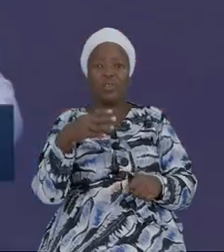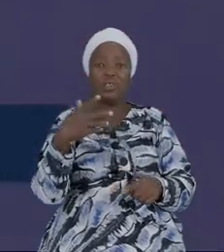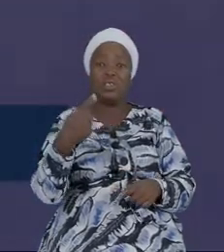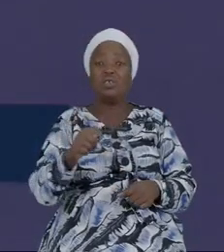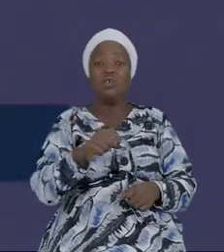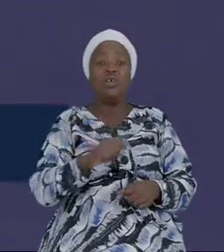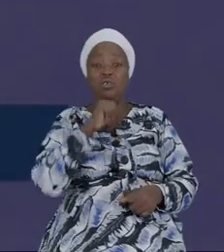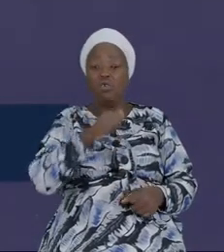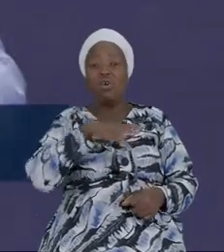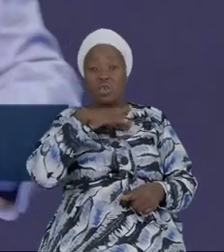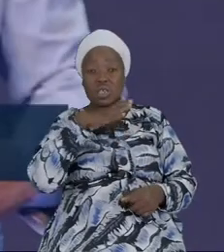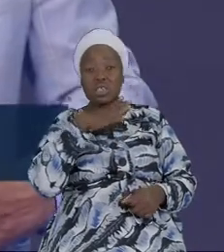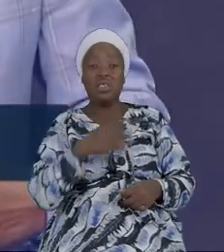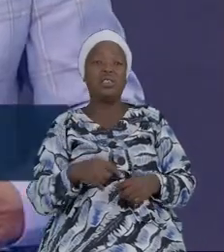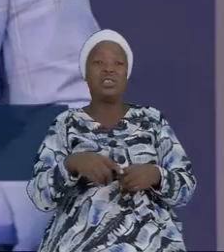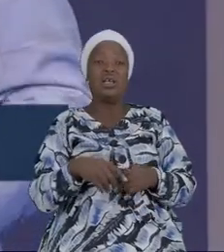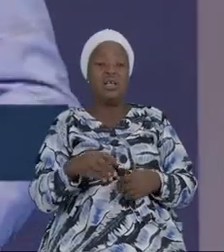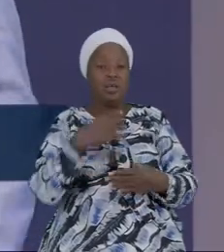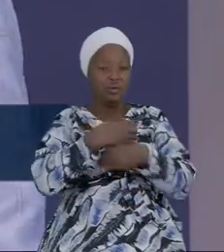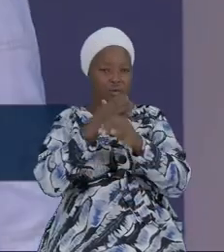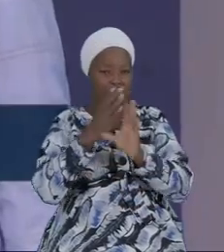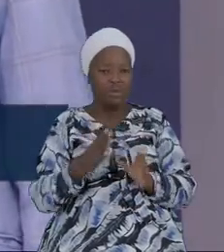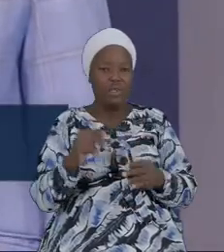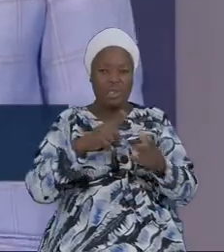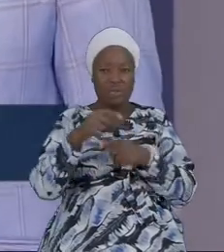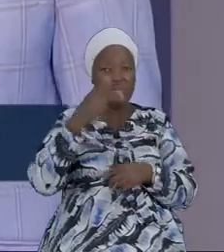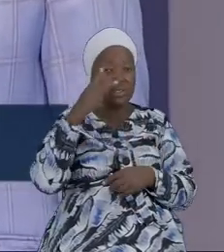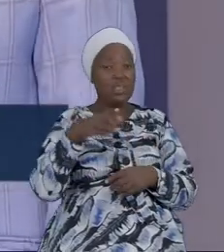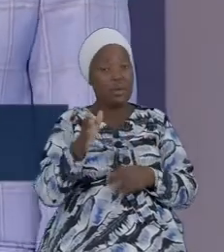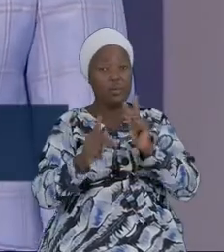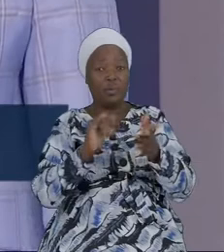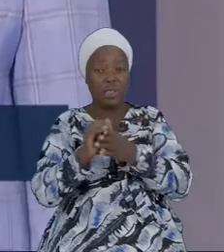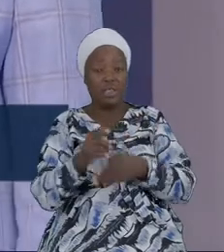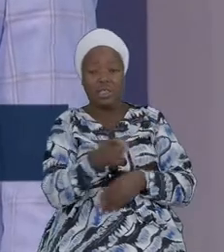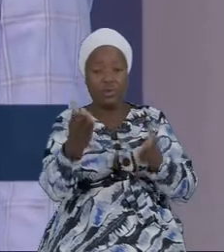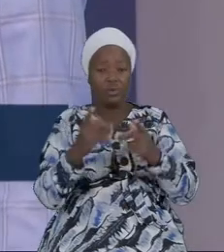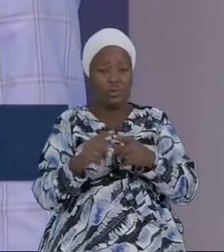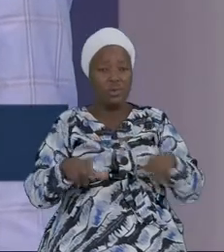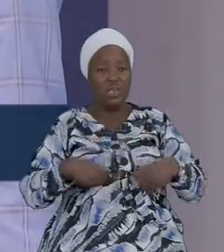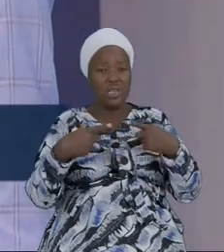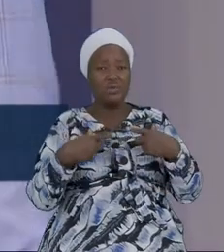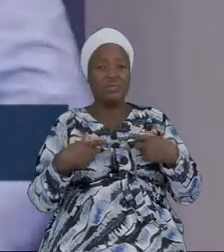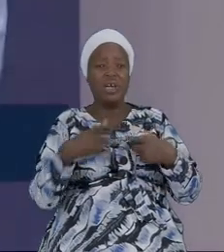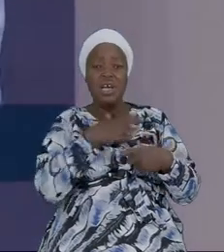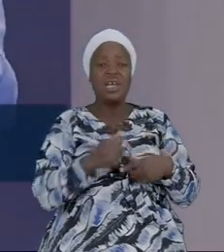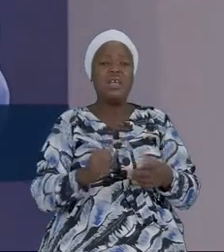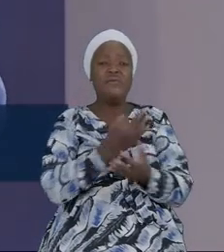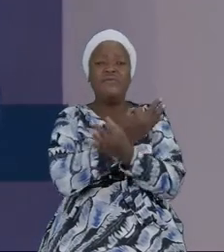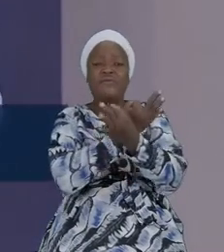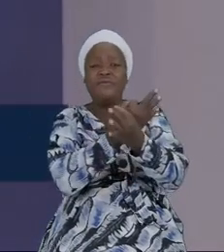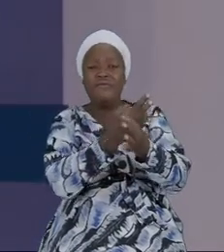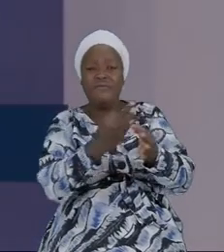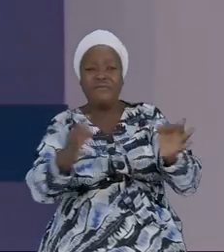incorruptible creatures. You see, there are people, they want to live an incorruptible life. They want